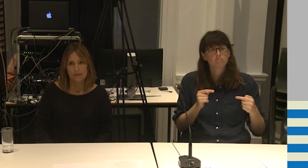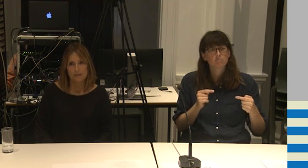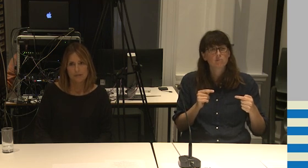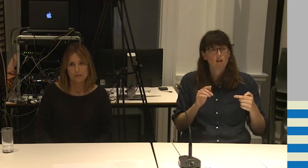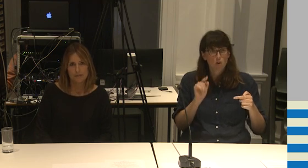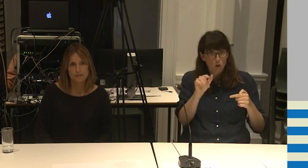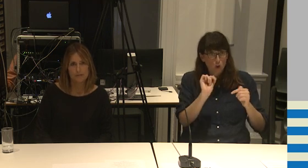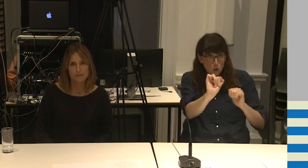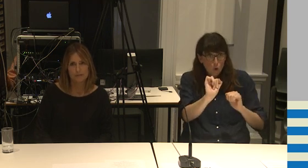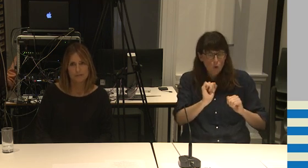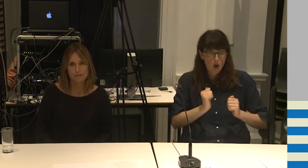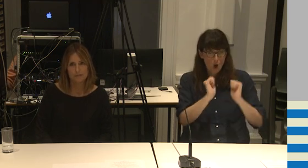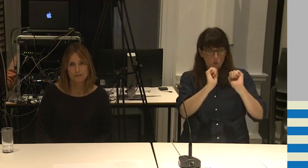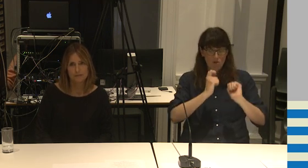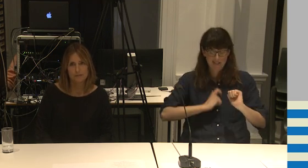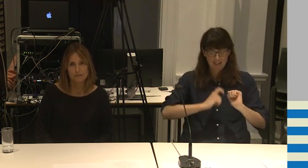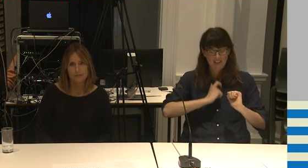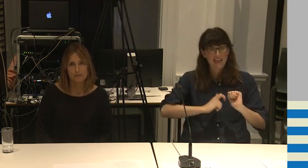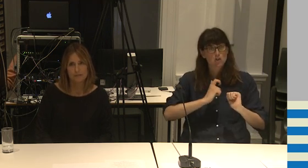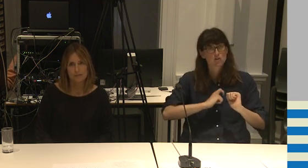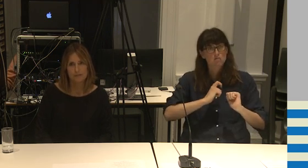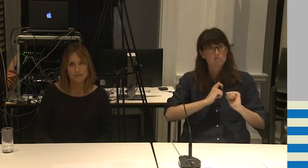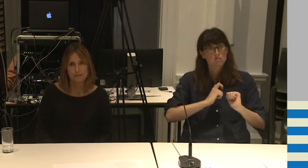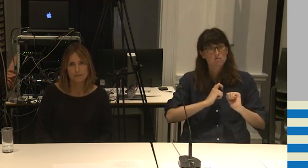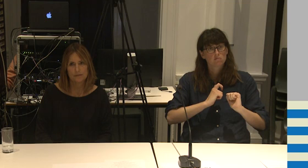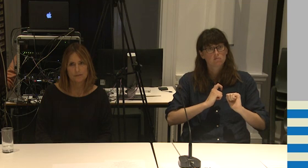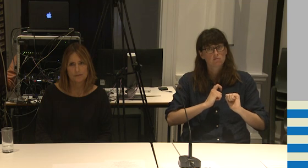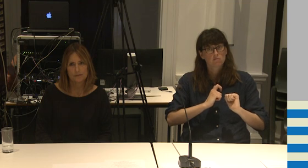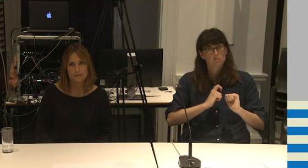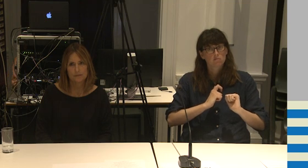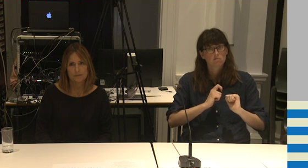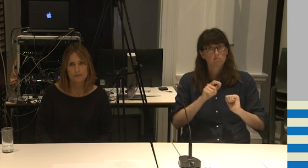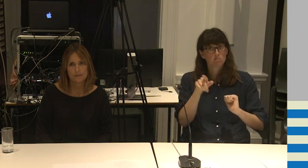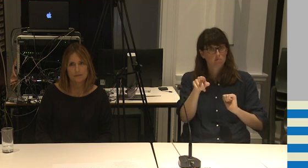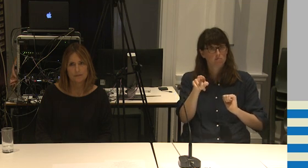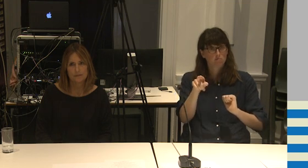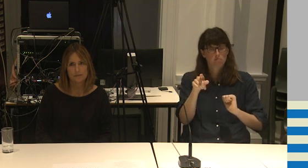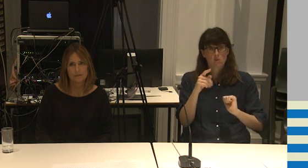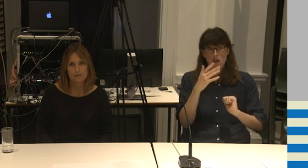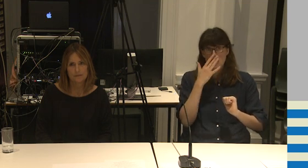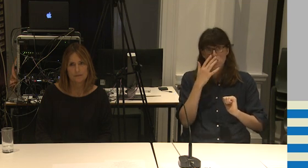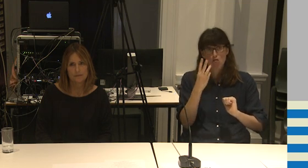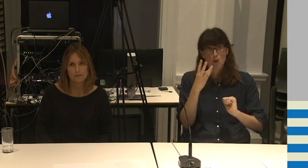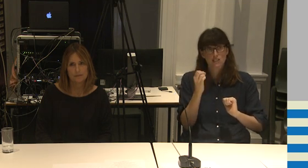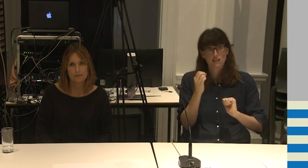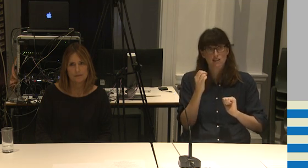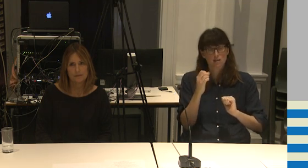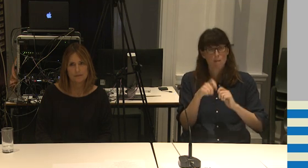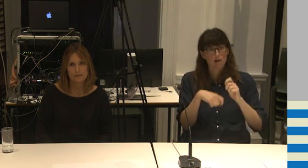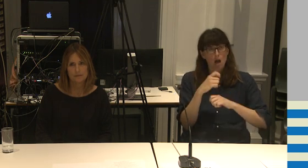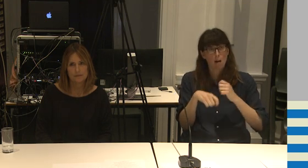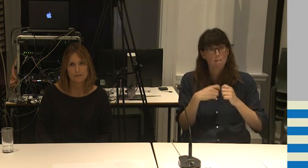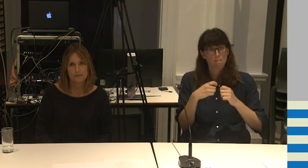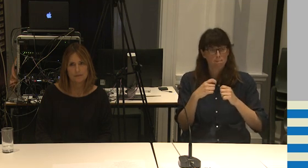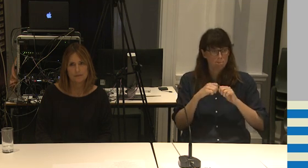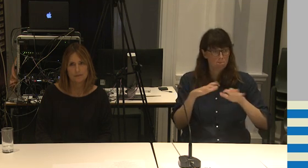to form your own identification. And it took me till I was 30 before I started going into